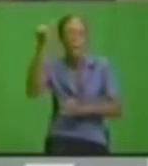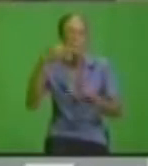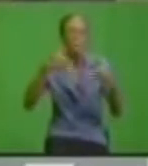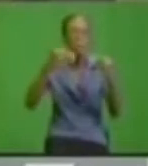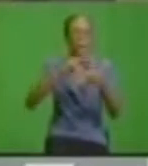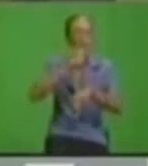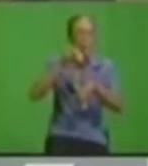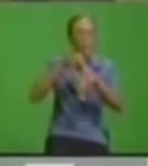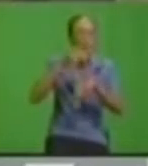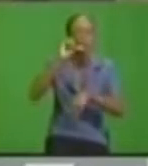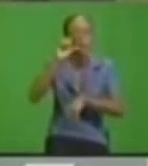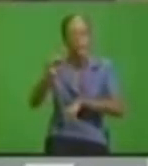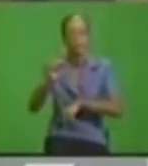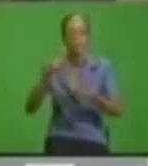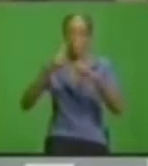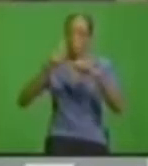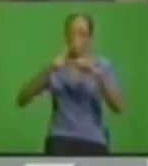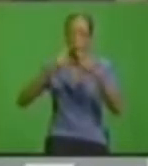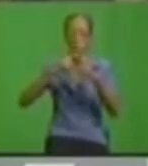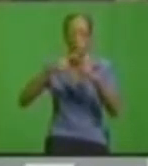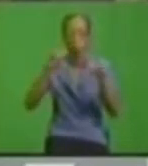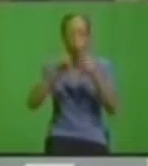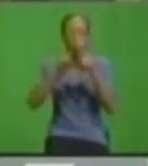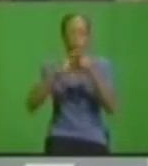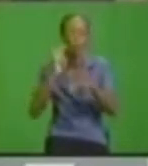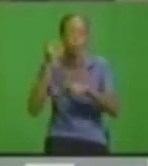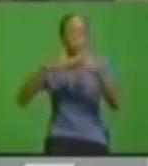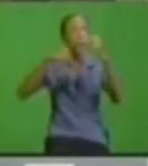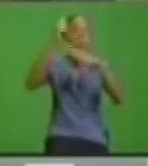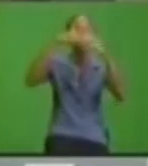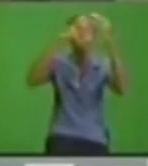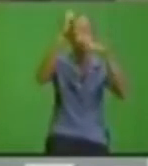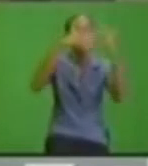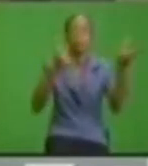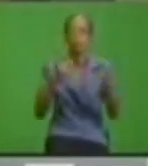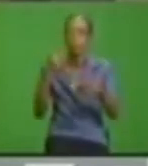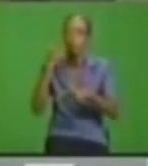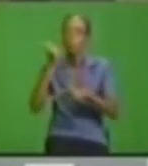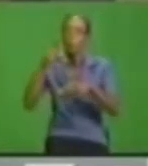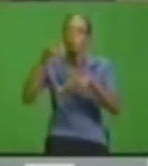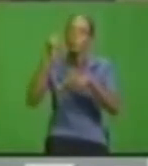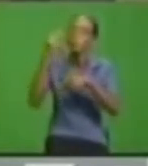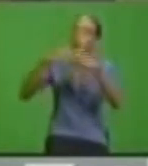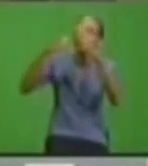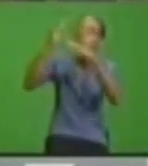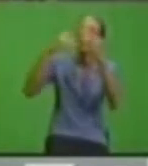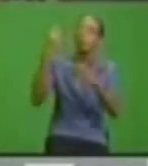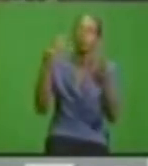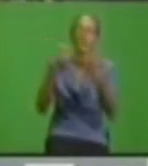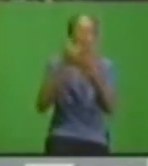infrastructural development that literally changed the face of our capital city, Port of Spain, civil